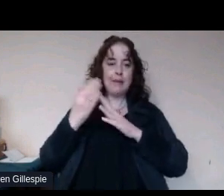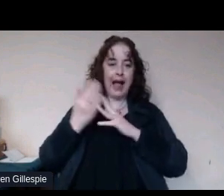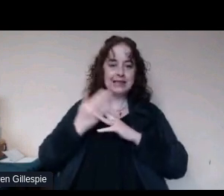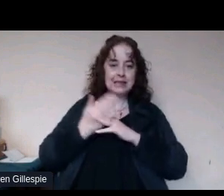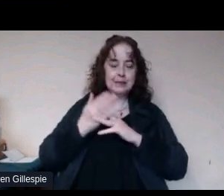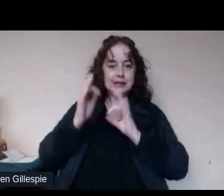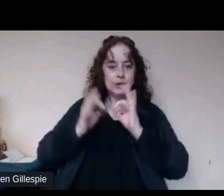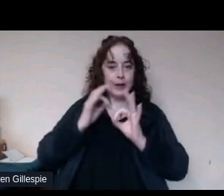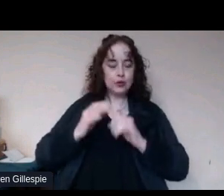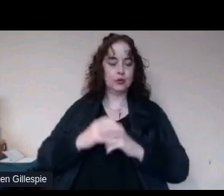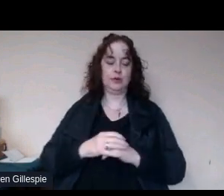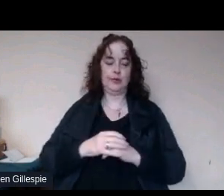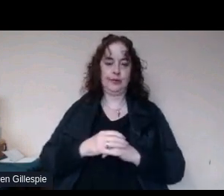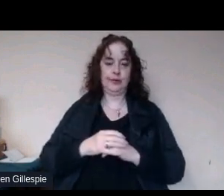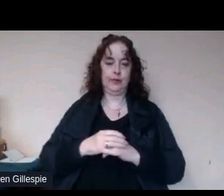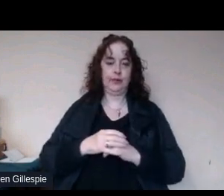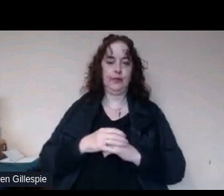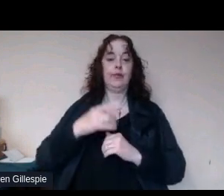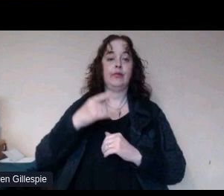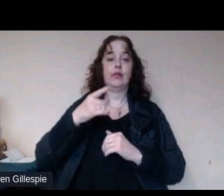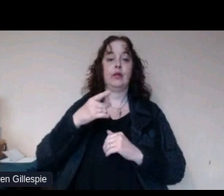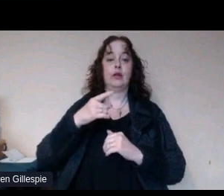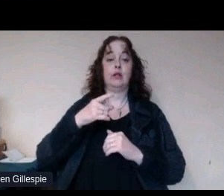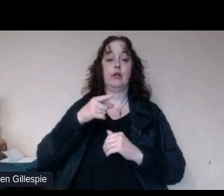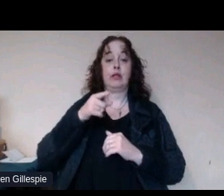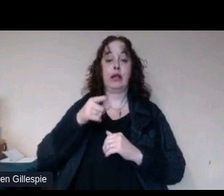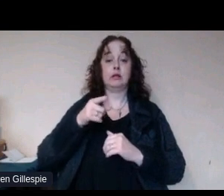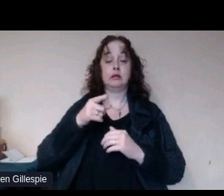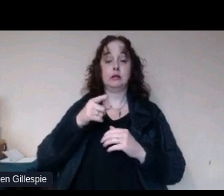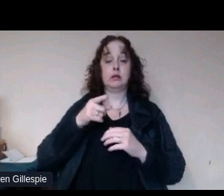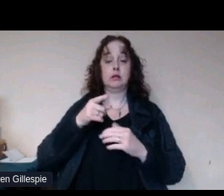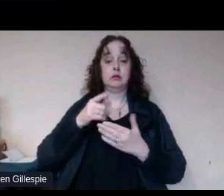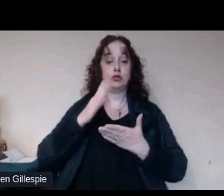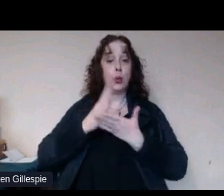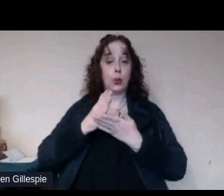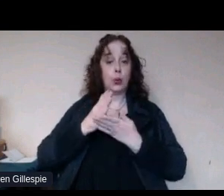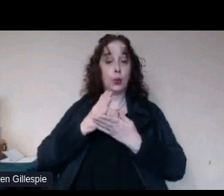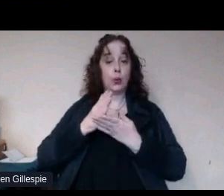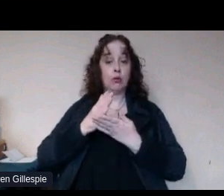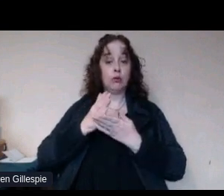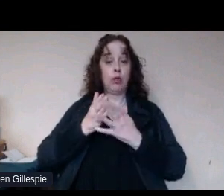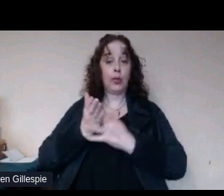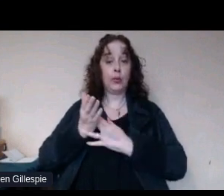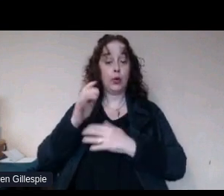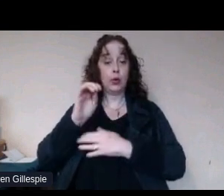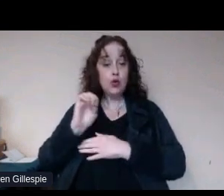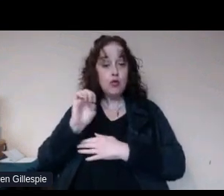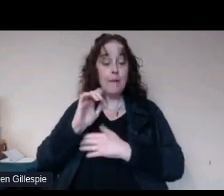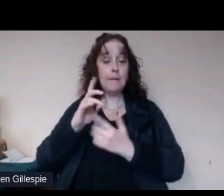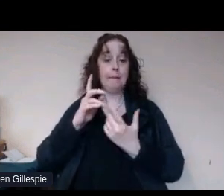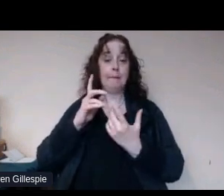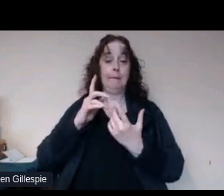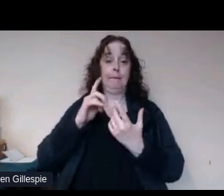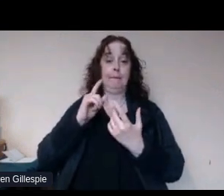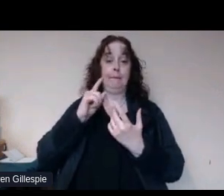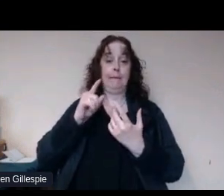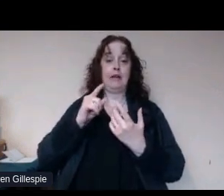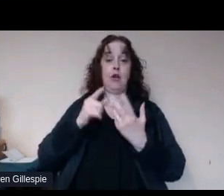questions? And this is actually quite true across Europe and across basically any